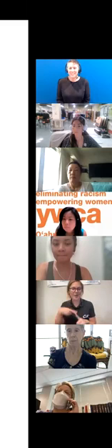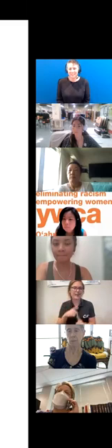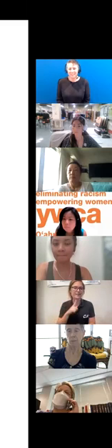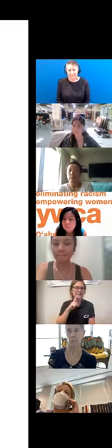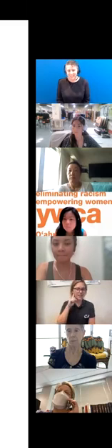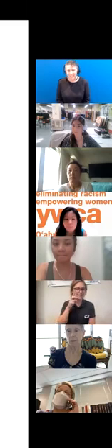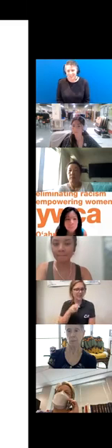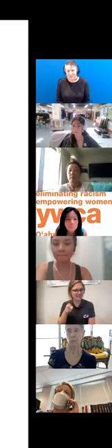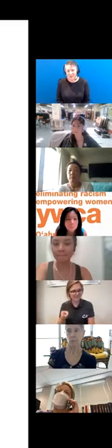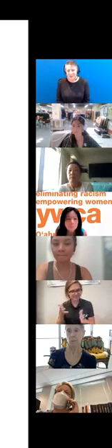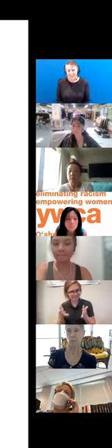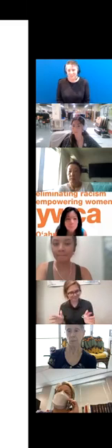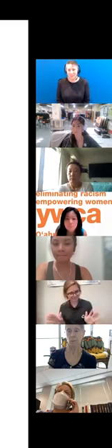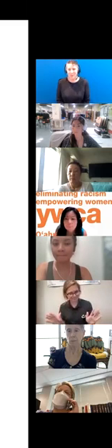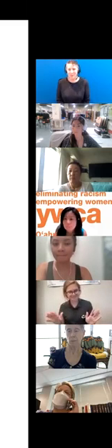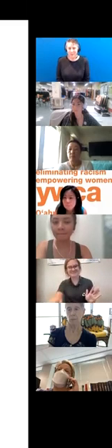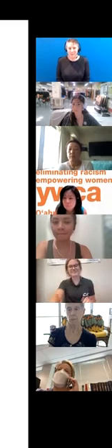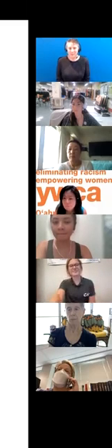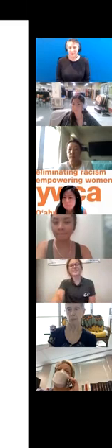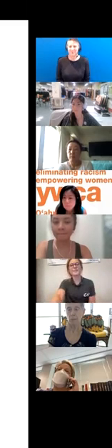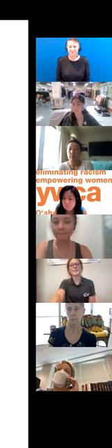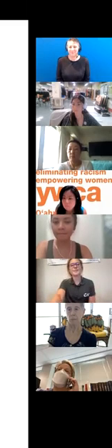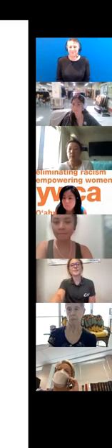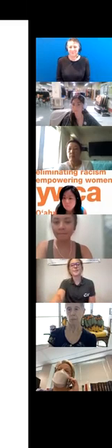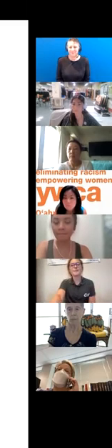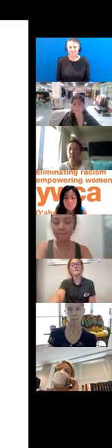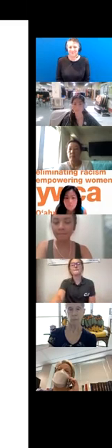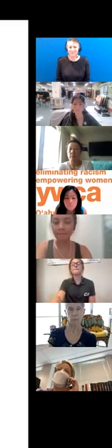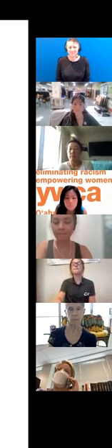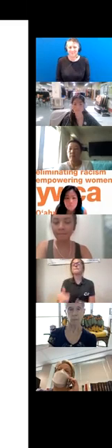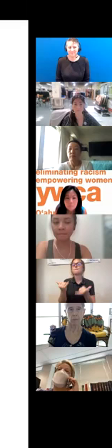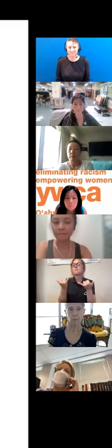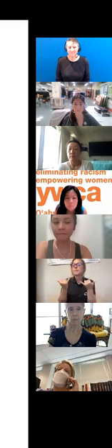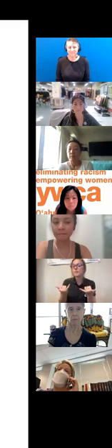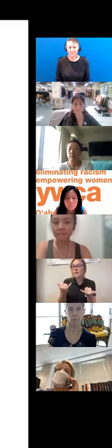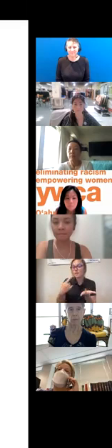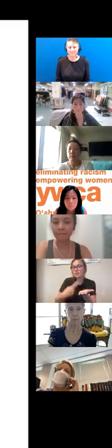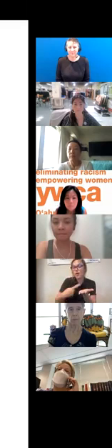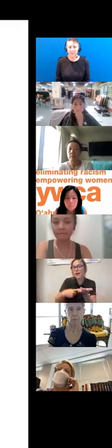So that's 7 things to know about deaf and hard of hearing people.